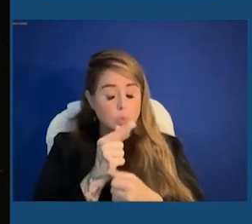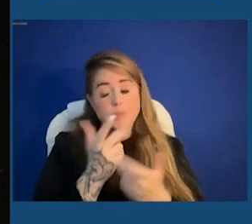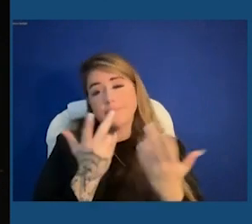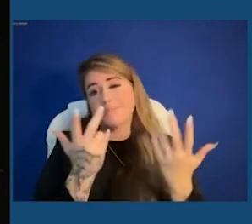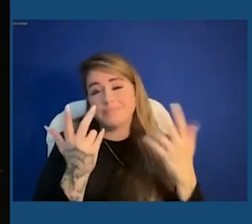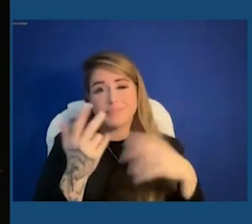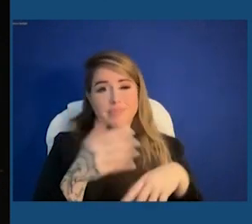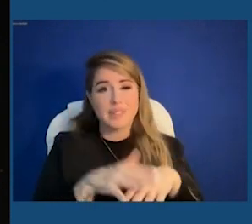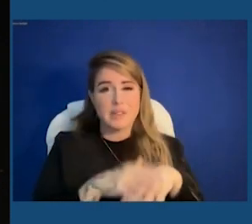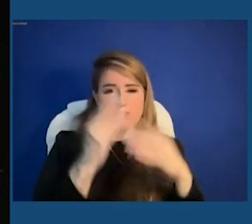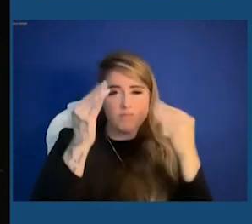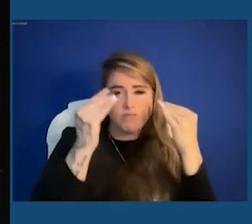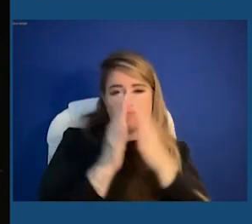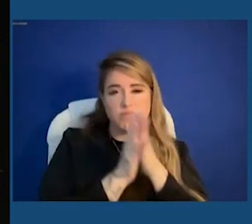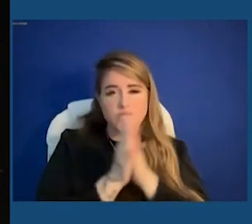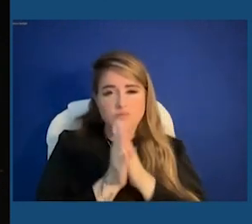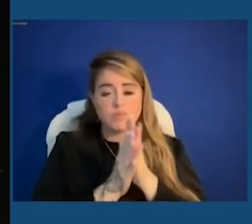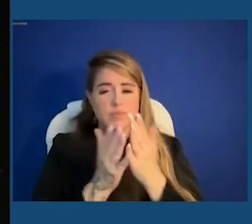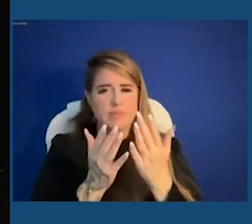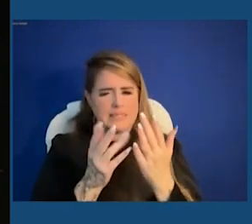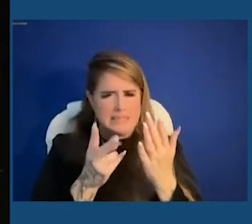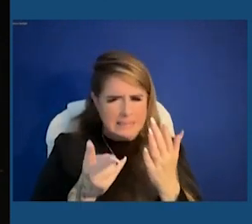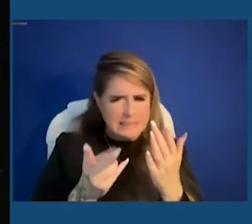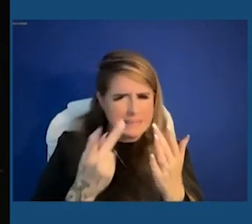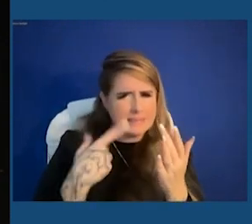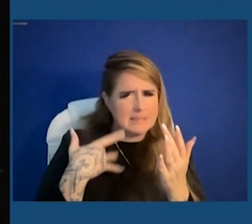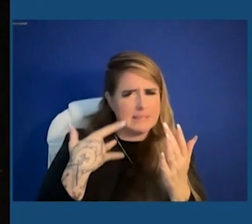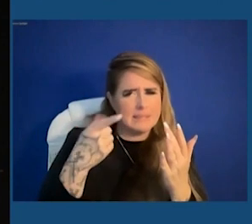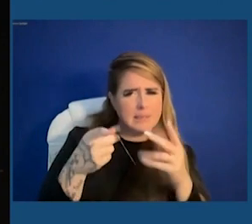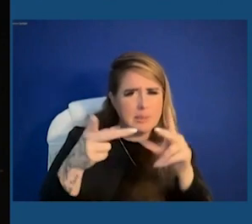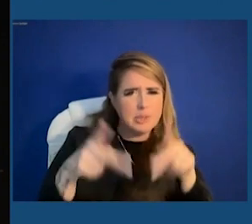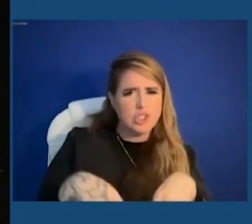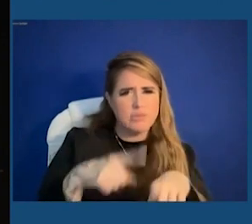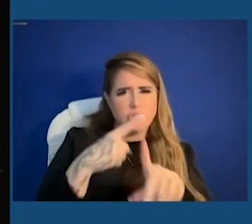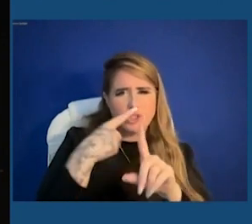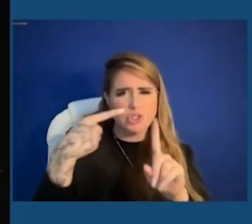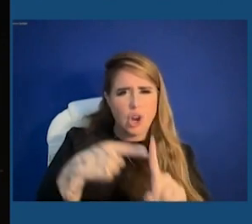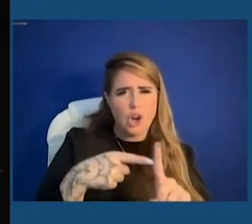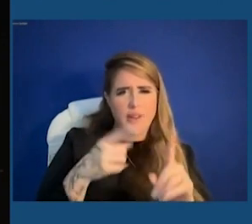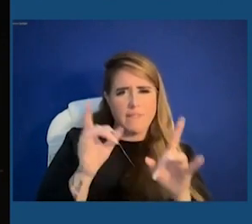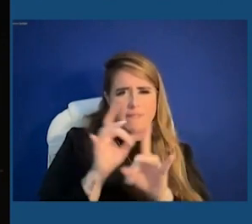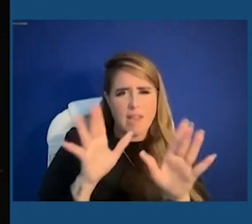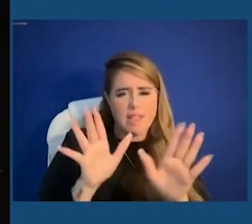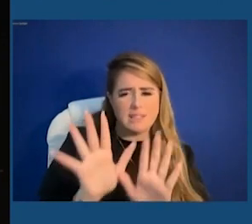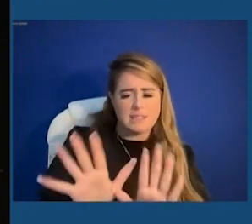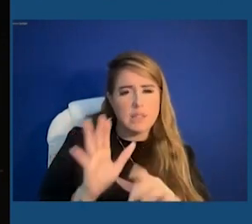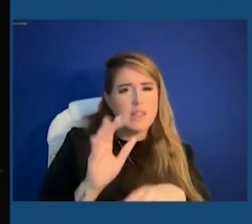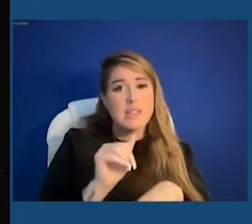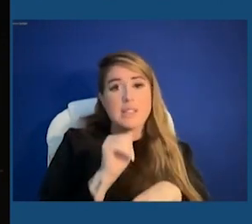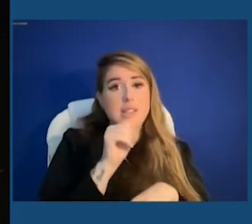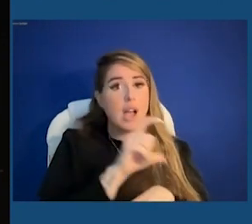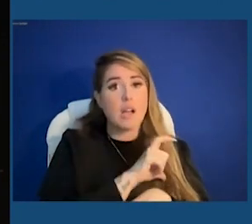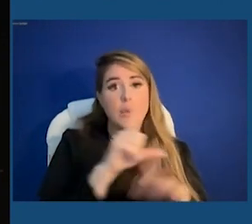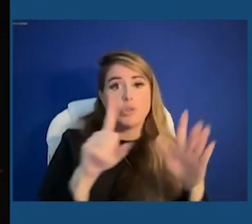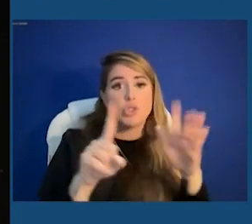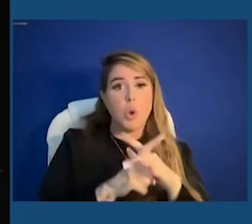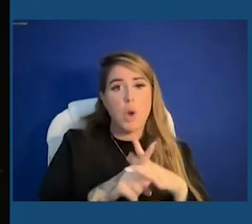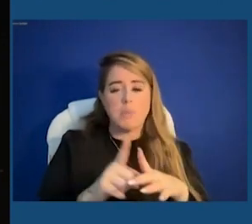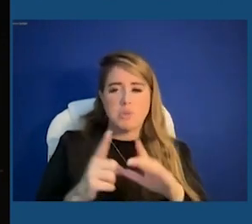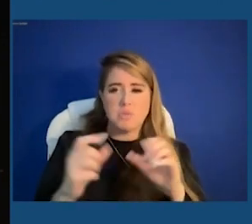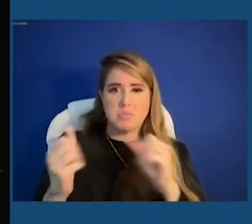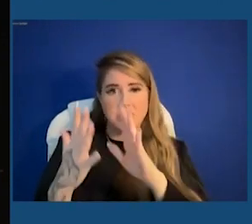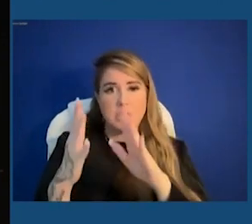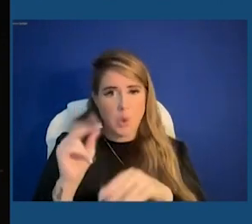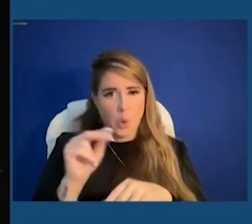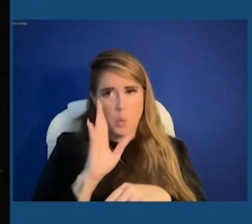idolizing things and going into that grievance process and just can't get off that targeted violence stairway, that it's not going to be a cop showing up just to lock them up. It's going to be 28